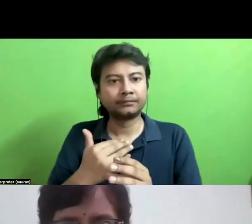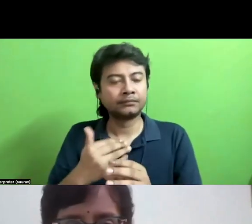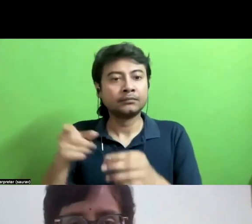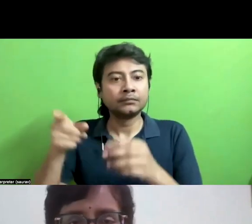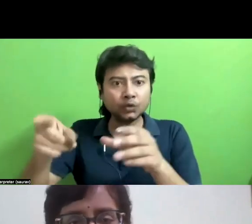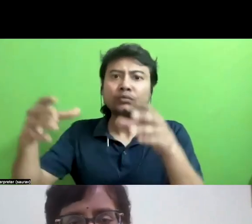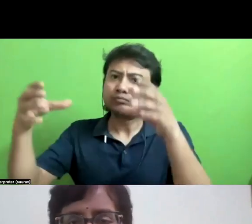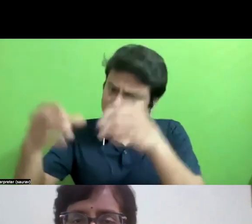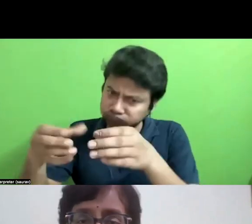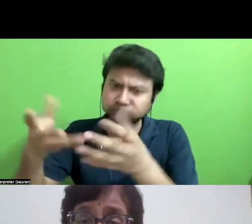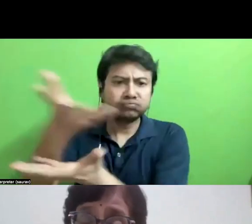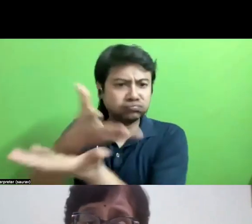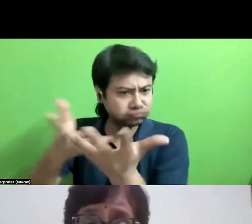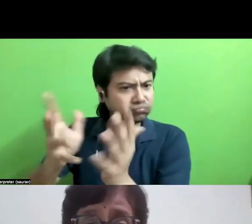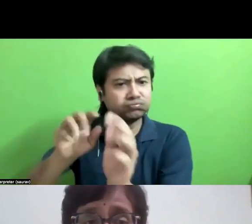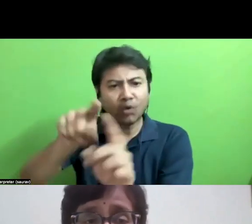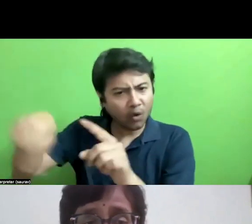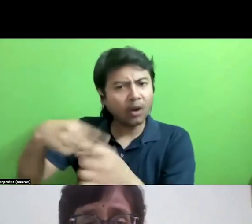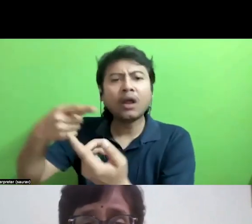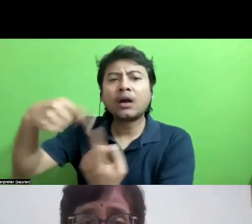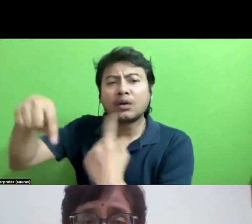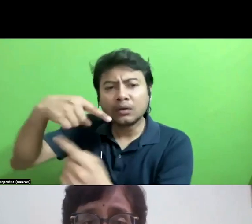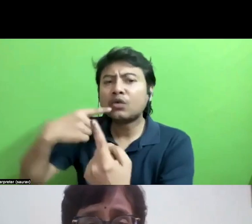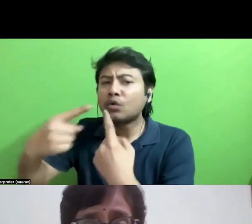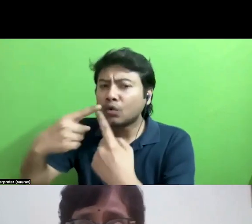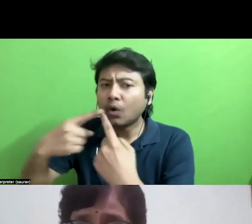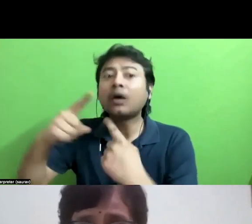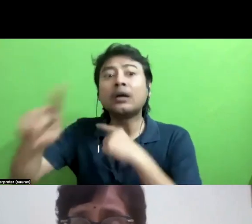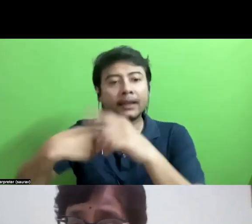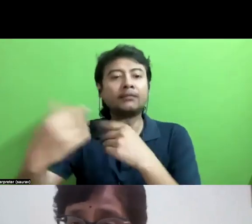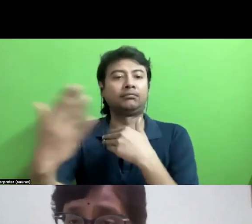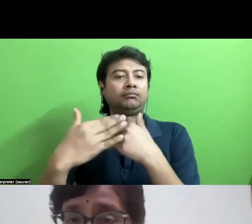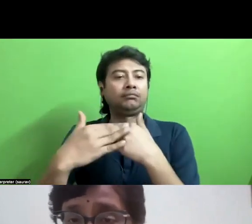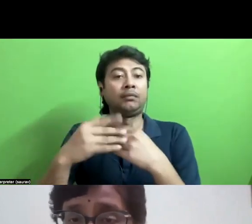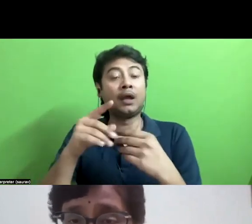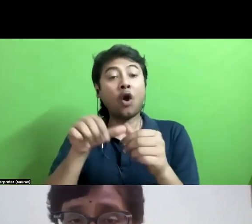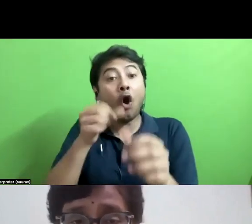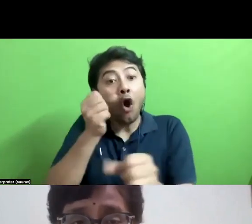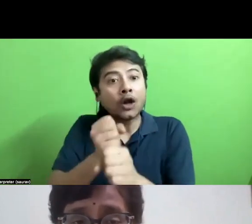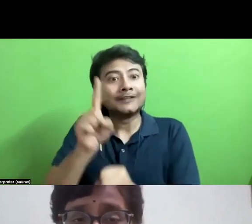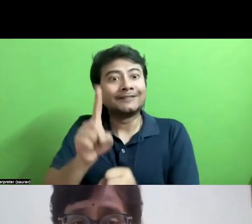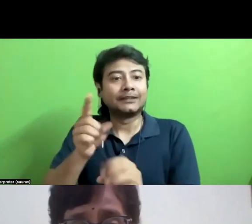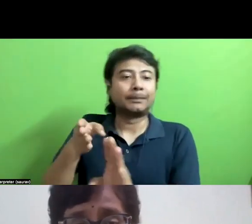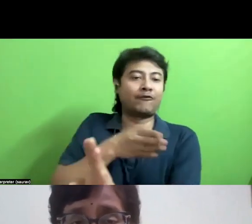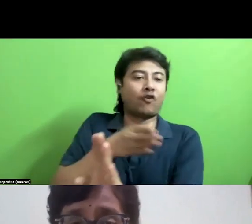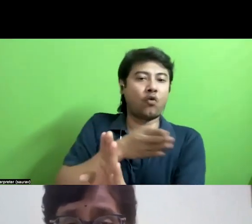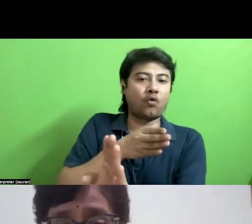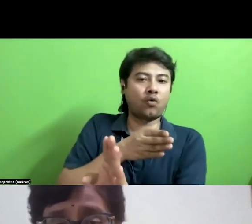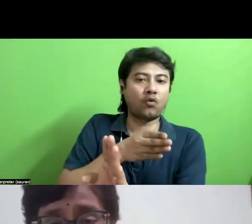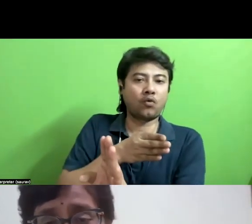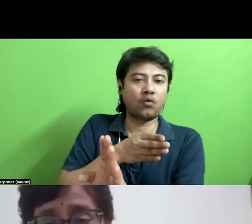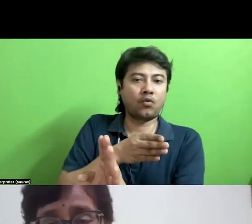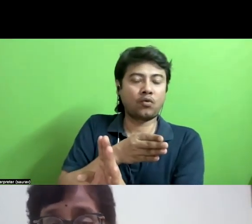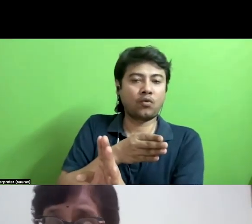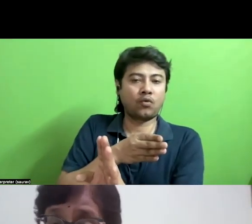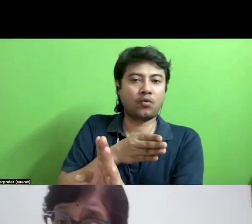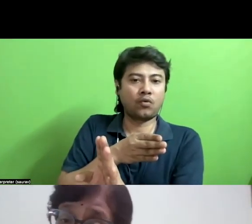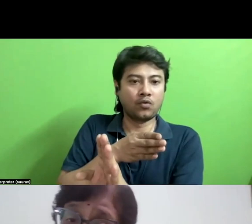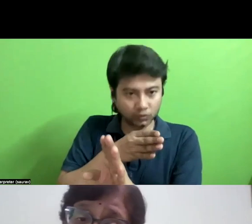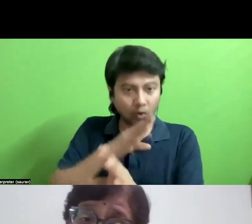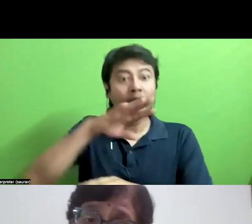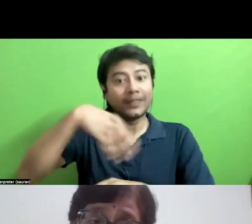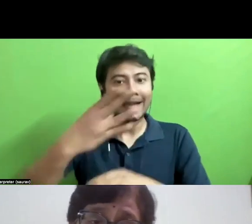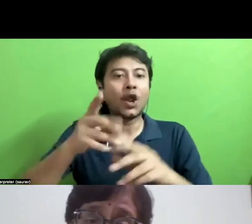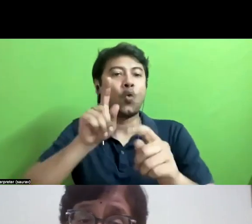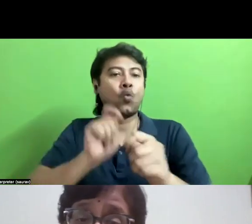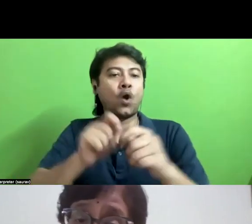August 1st. And then what we will do is, since the calendar on August 1st and 2nd, we'll have working meetings. We can